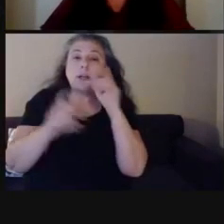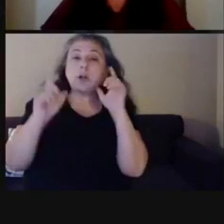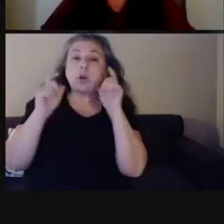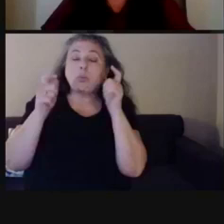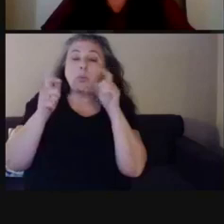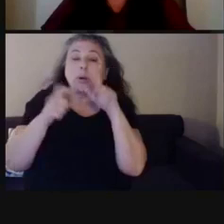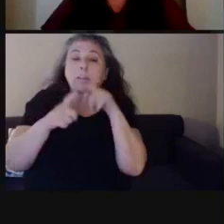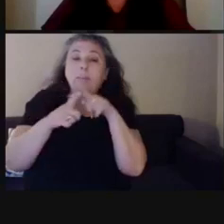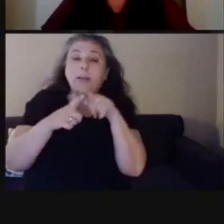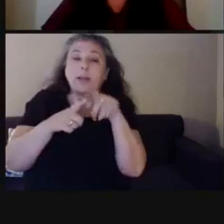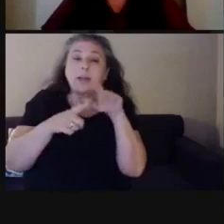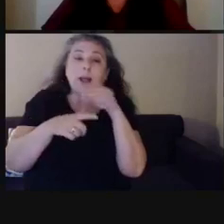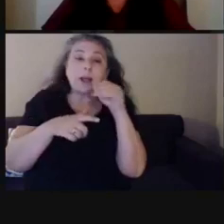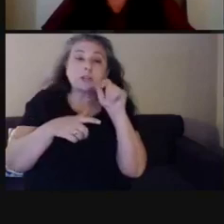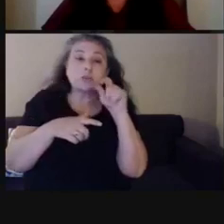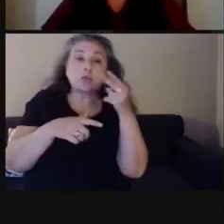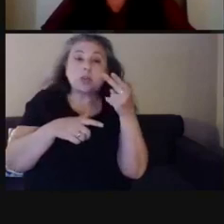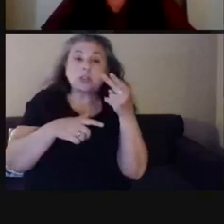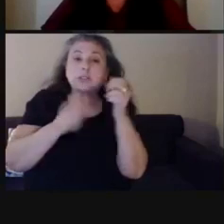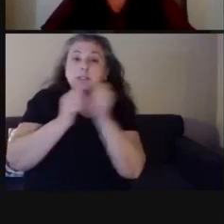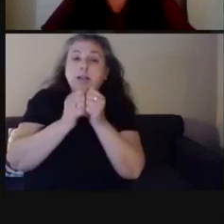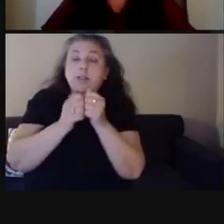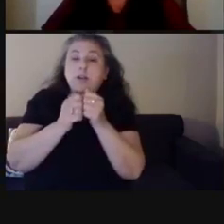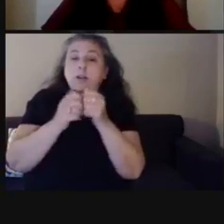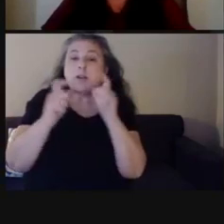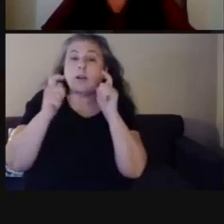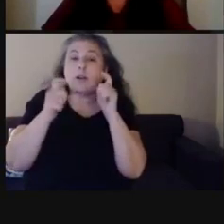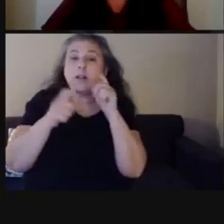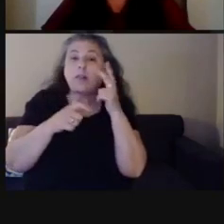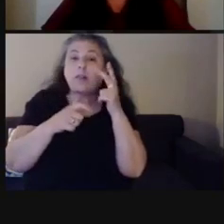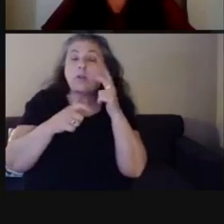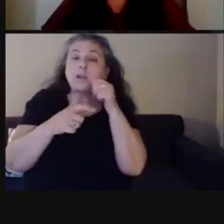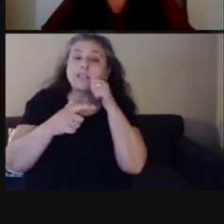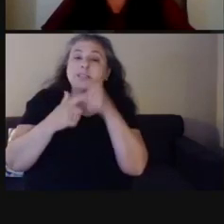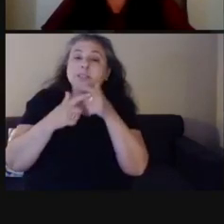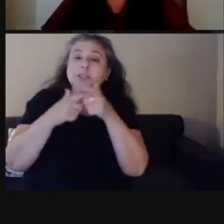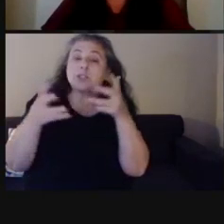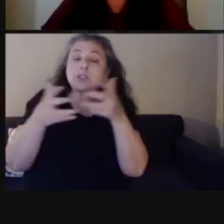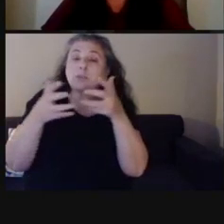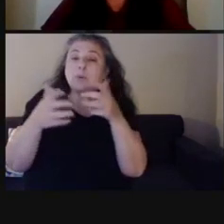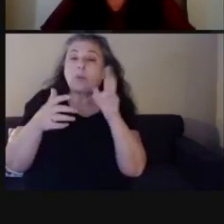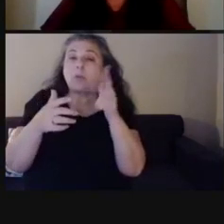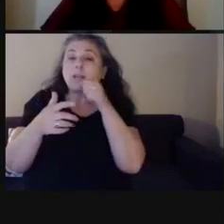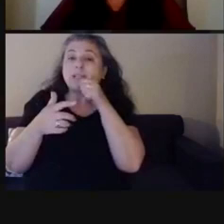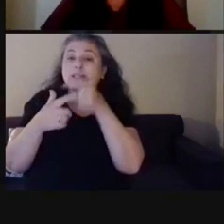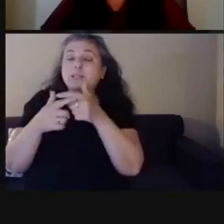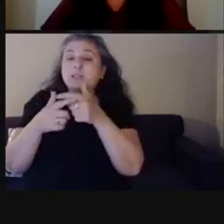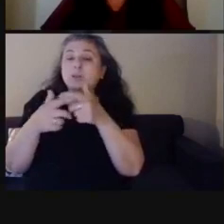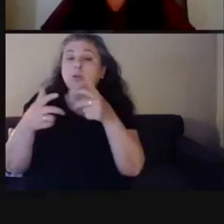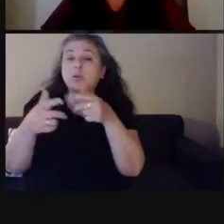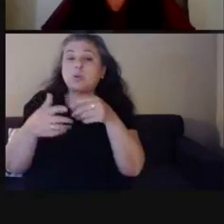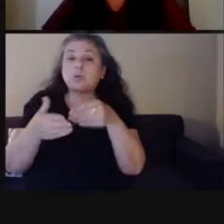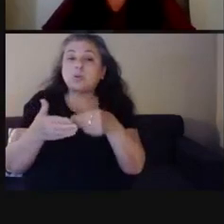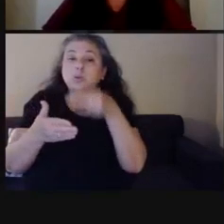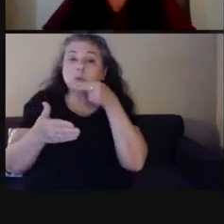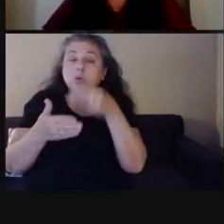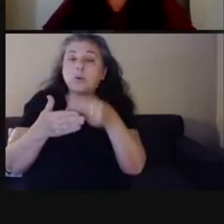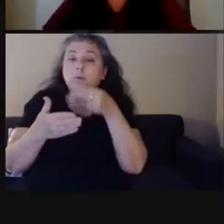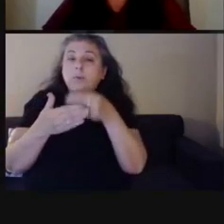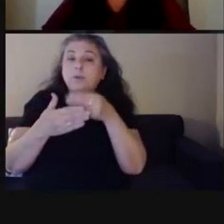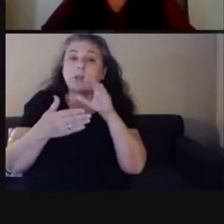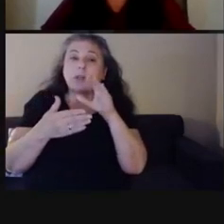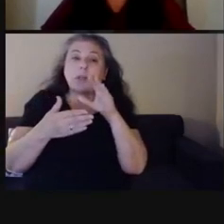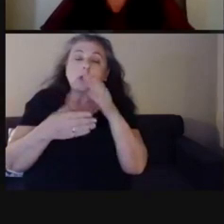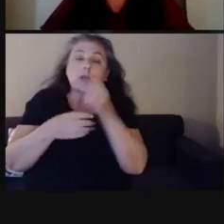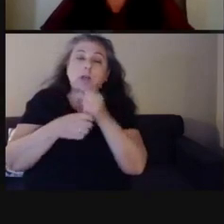bean, and squash together in a dish, like a three sister salad or a three sister soup, you're getting the carbohydrates